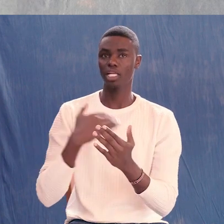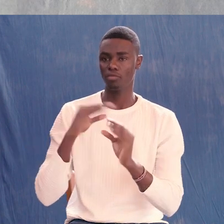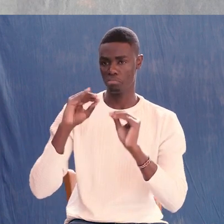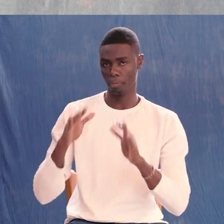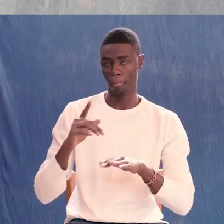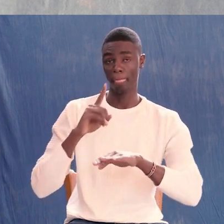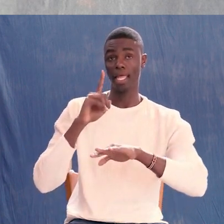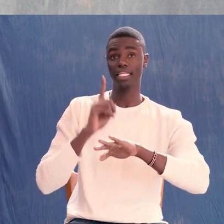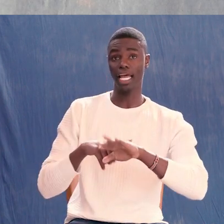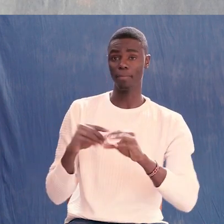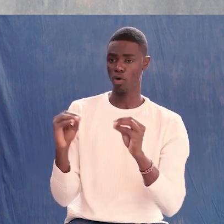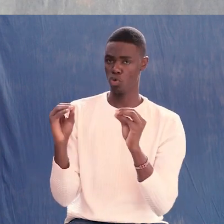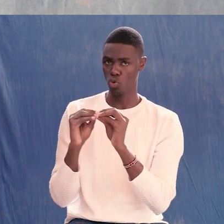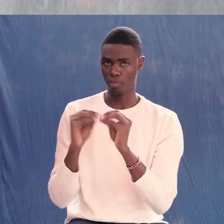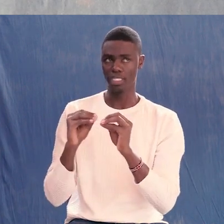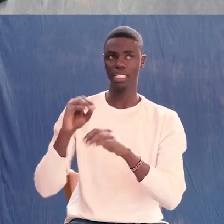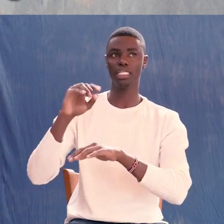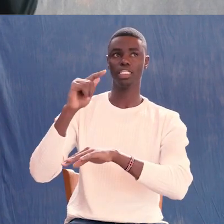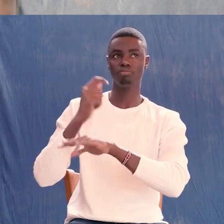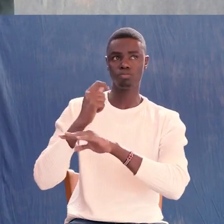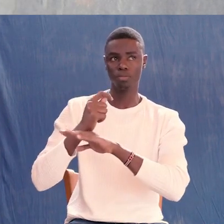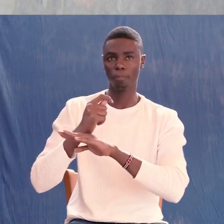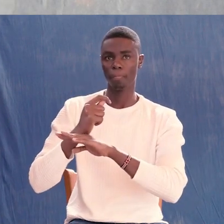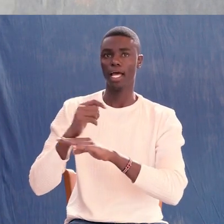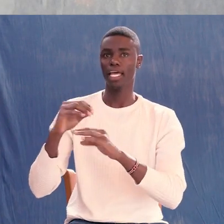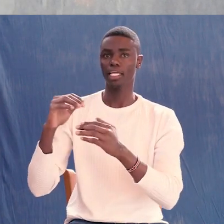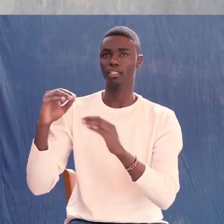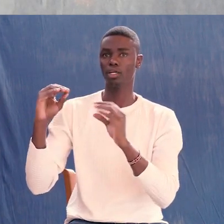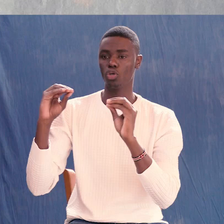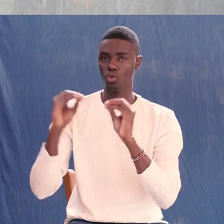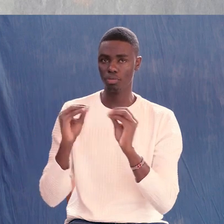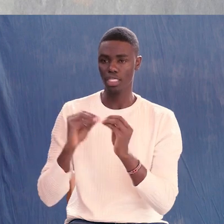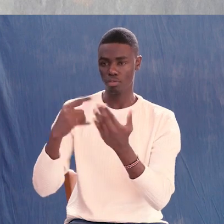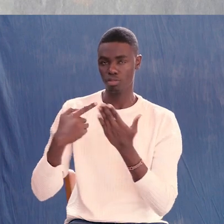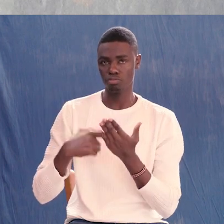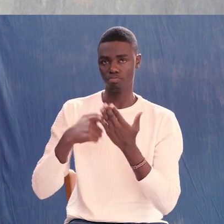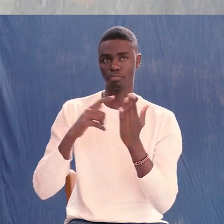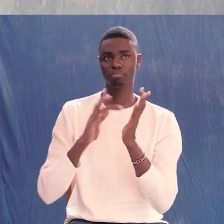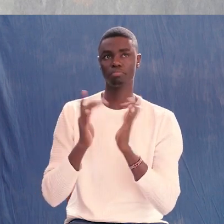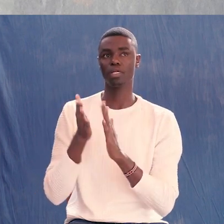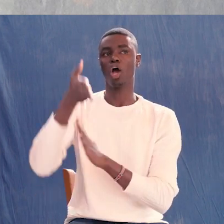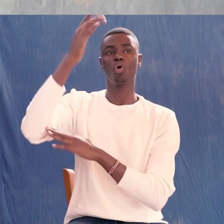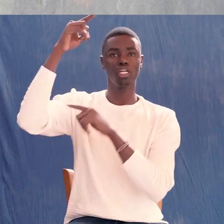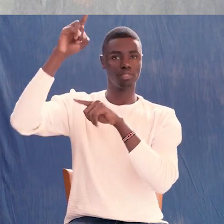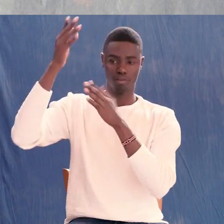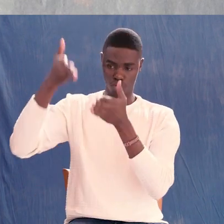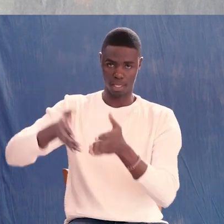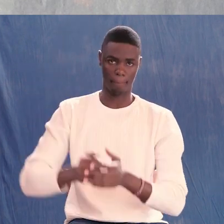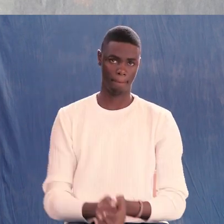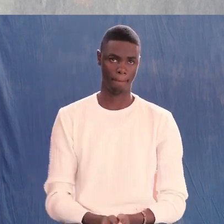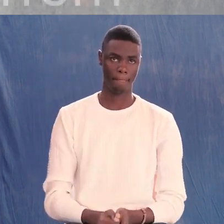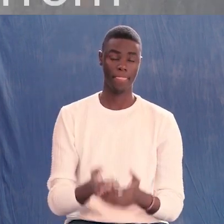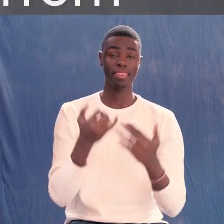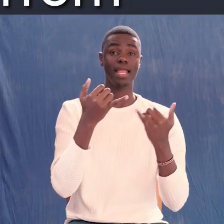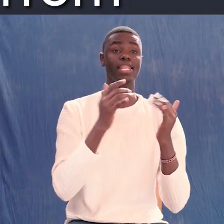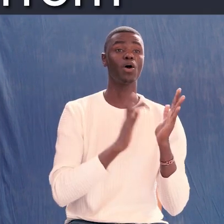you sit in that synagogue, they would gather together to study the scriptures, that God himself was amongst them. Now,